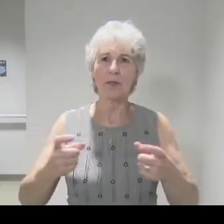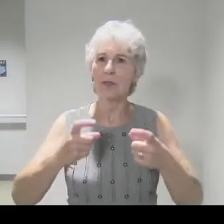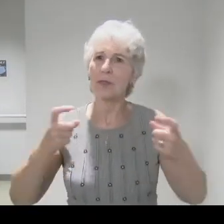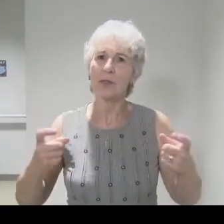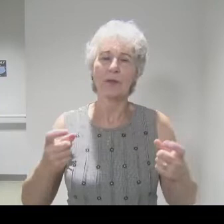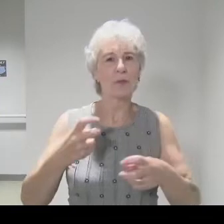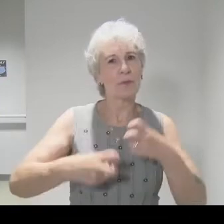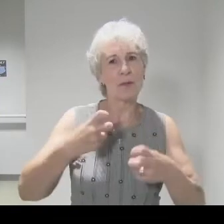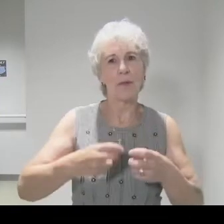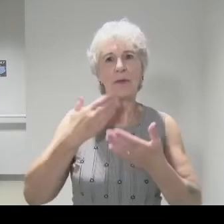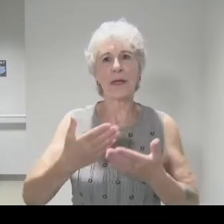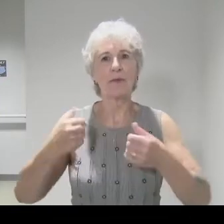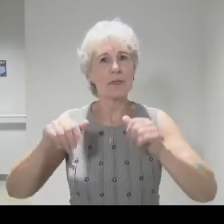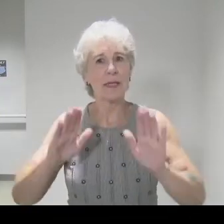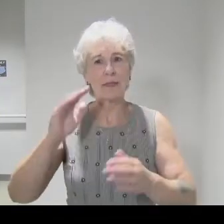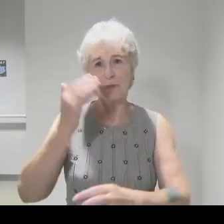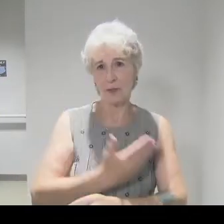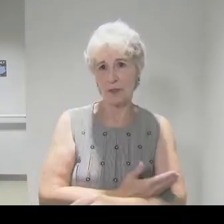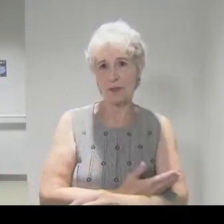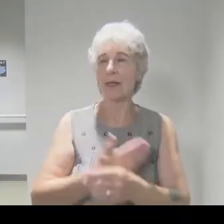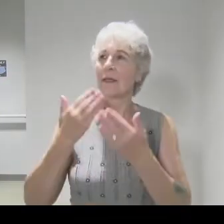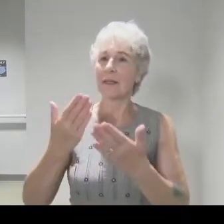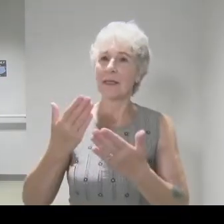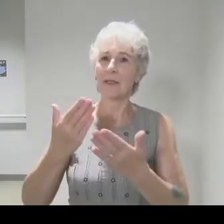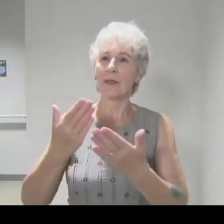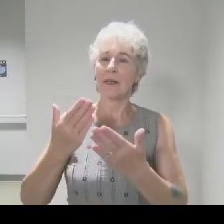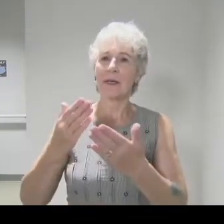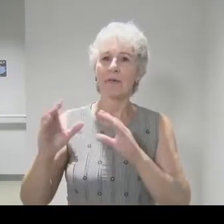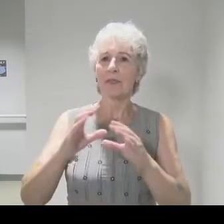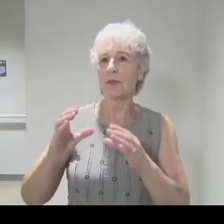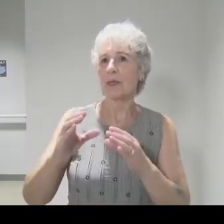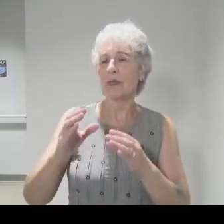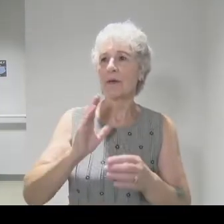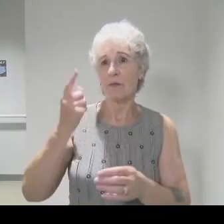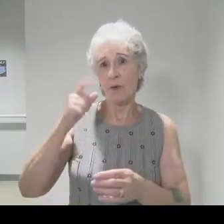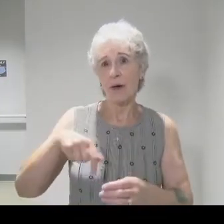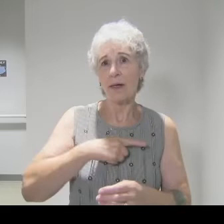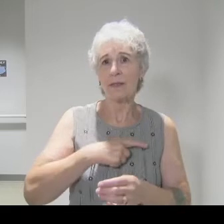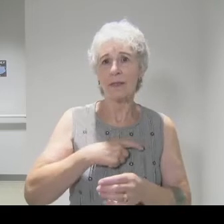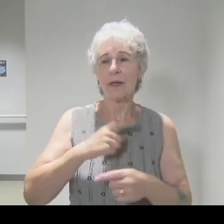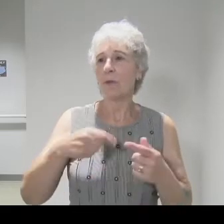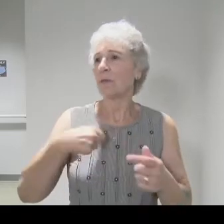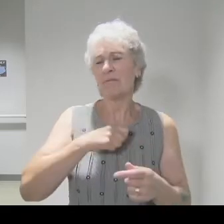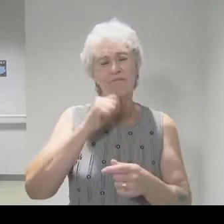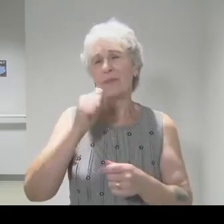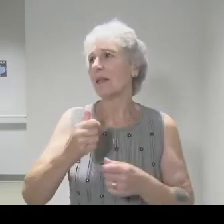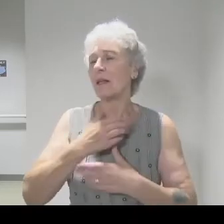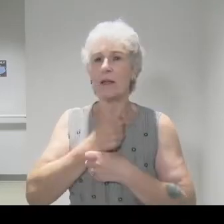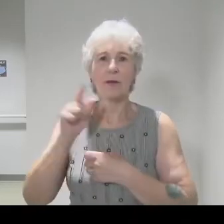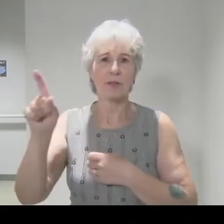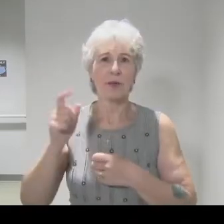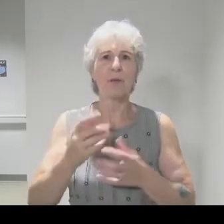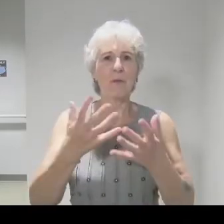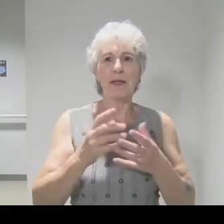you for doing it on our behalf, even when we didn't love you, and when we wanted to do it our way, when we wanted to